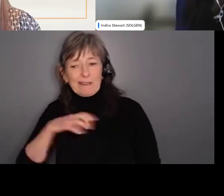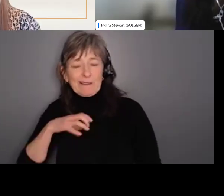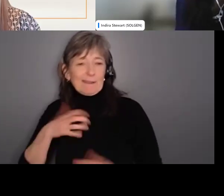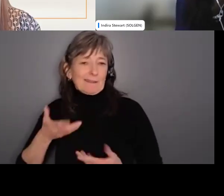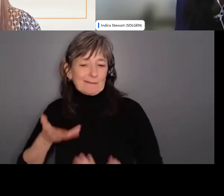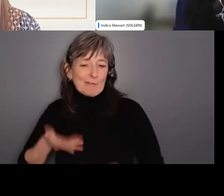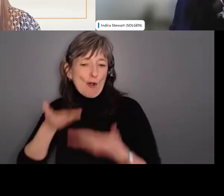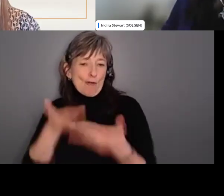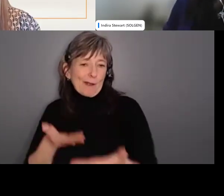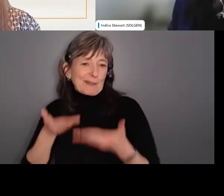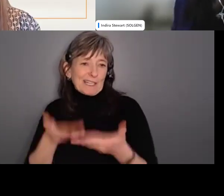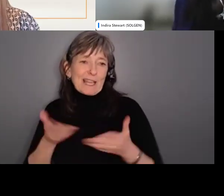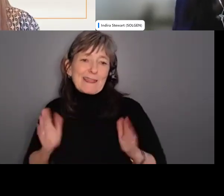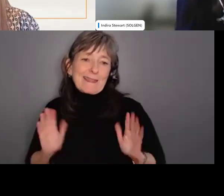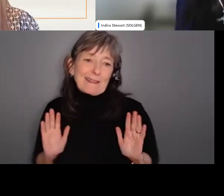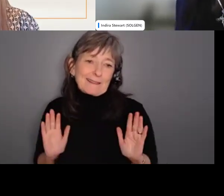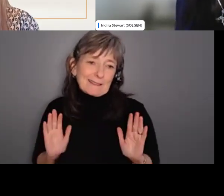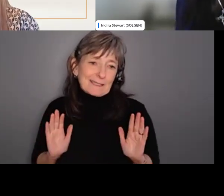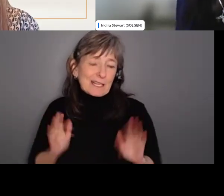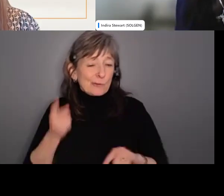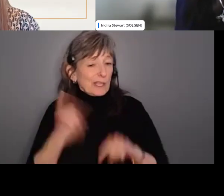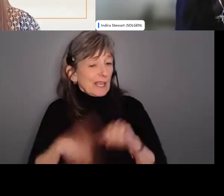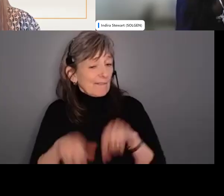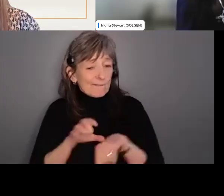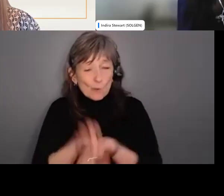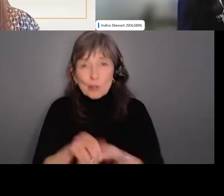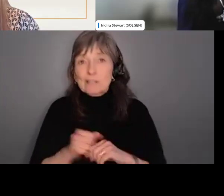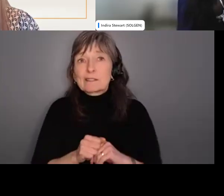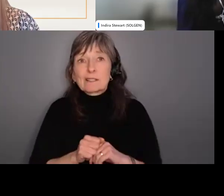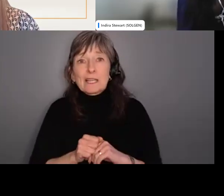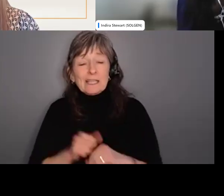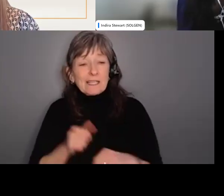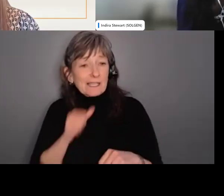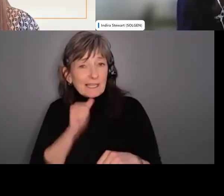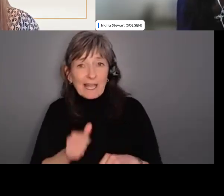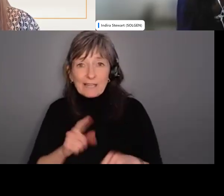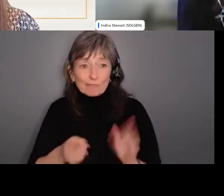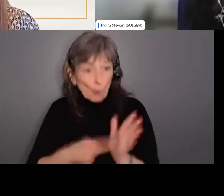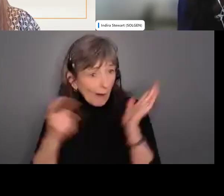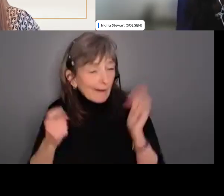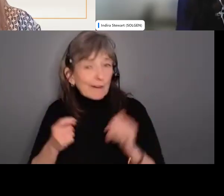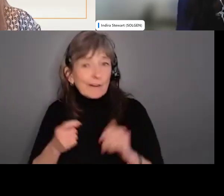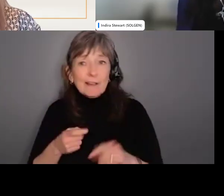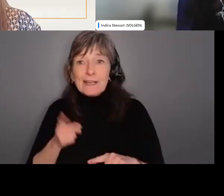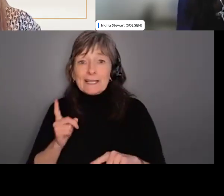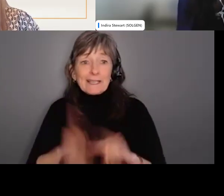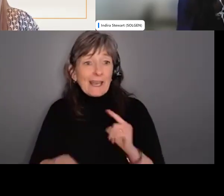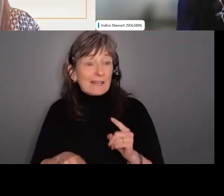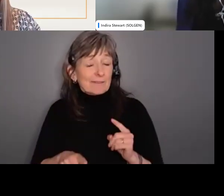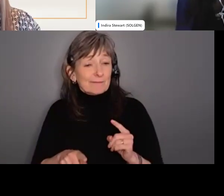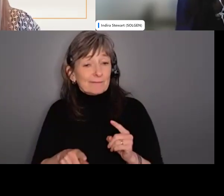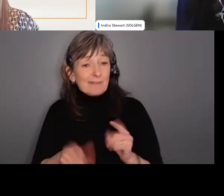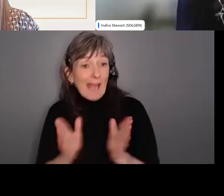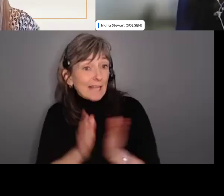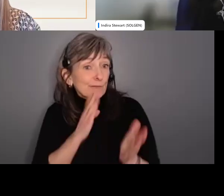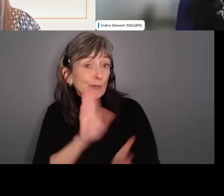cannot compel a response. They cannot compel organizations to implement recommendations. Some of it is sometimes